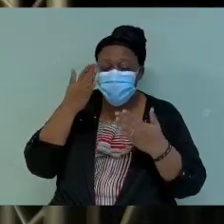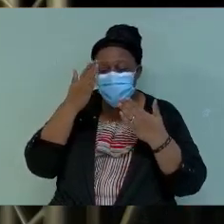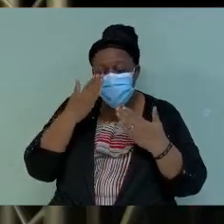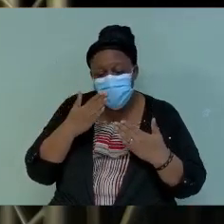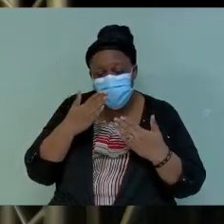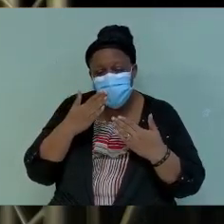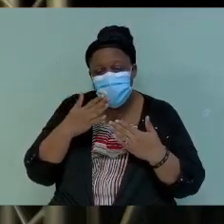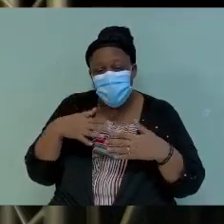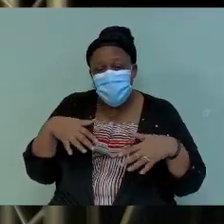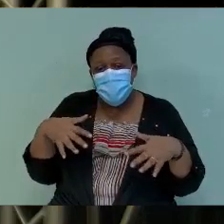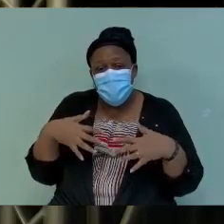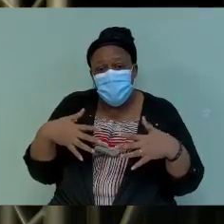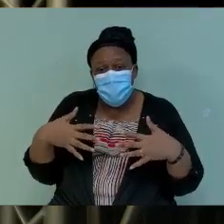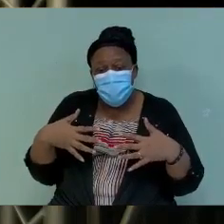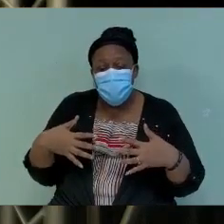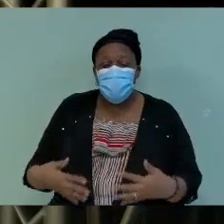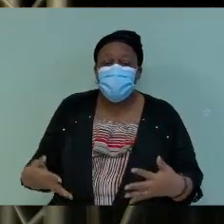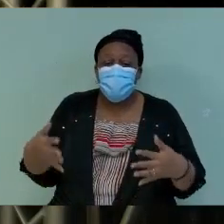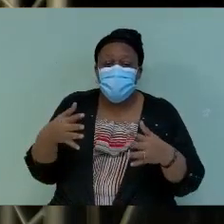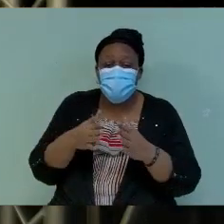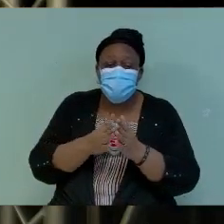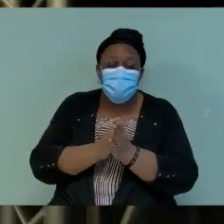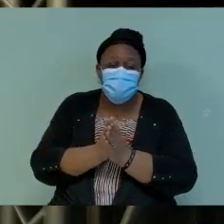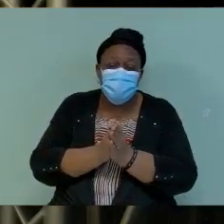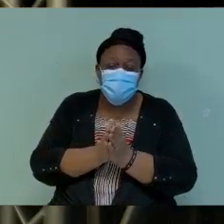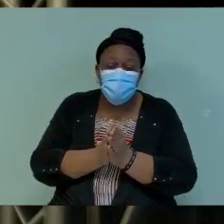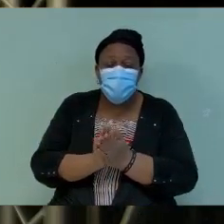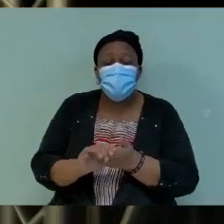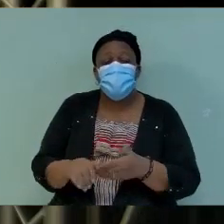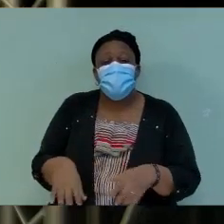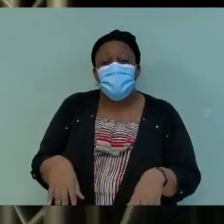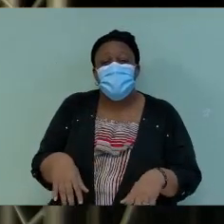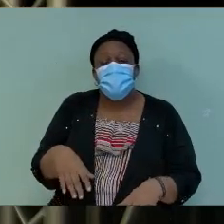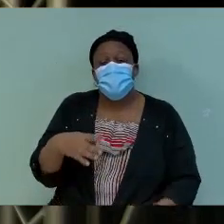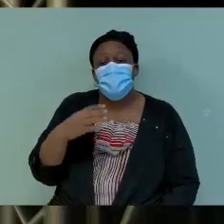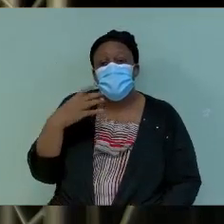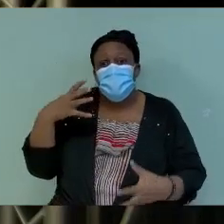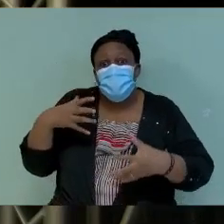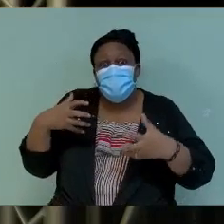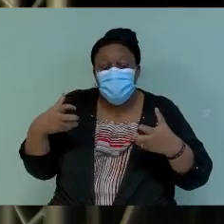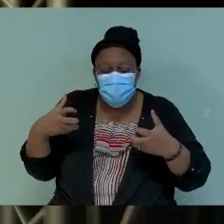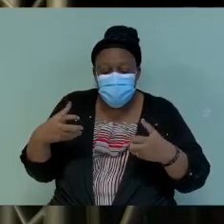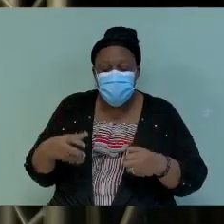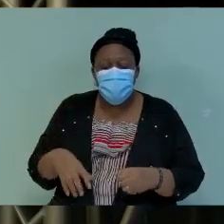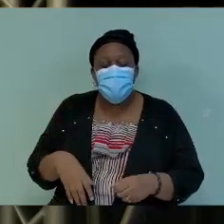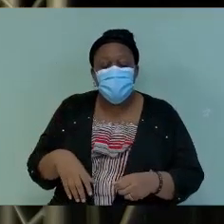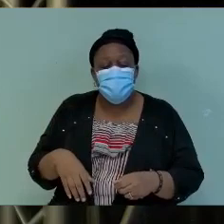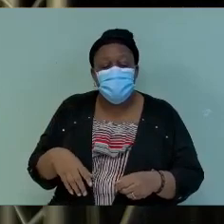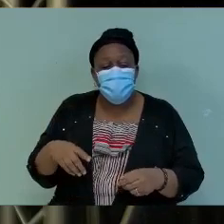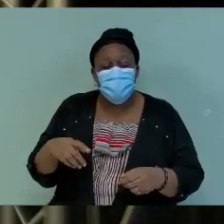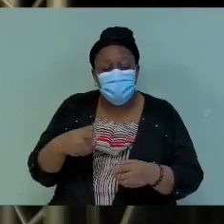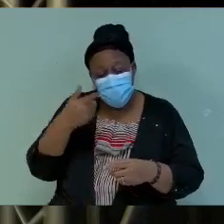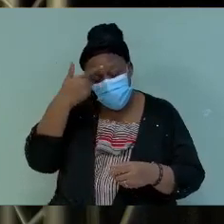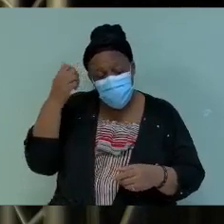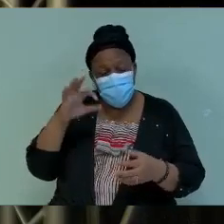stressed, confused, scared, or angry during this pandemic.